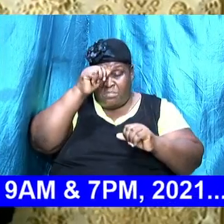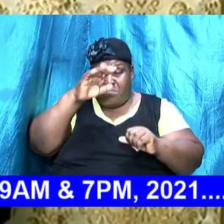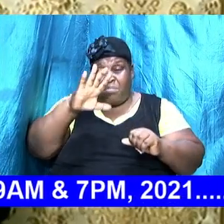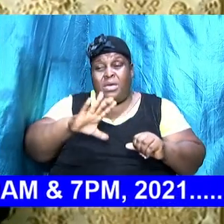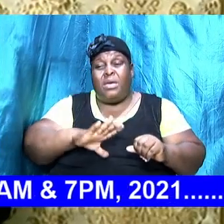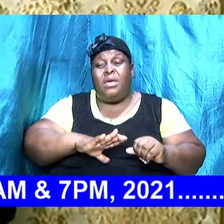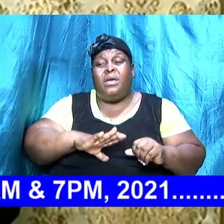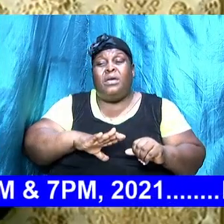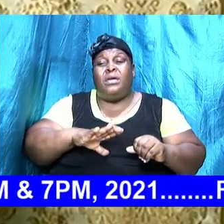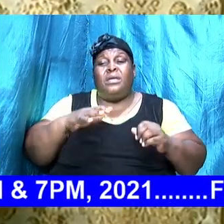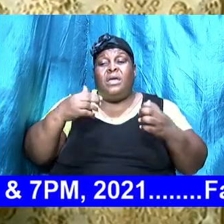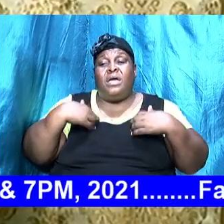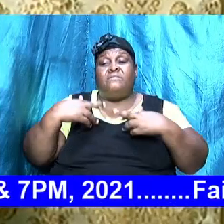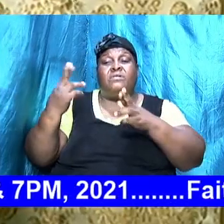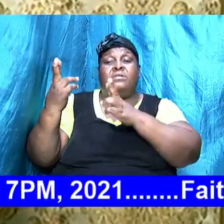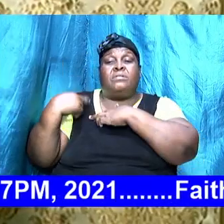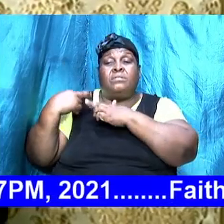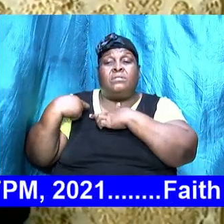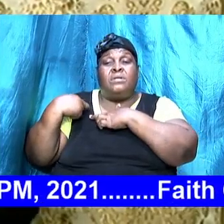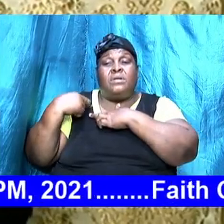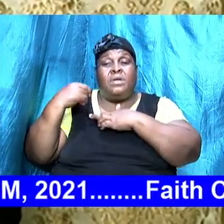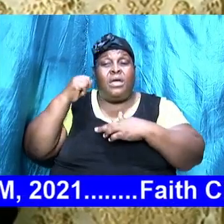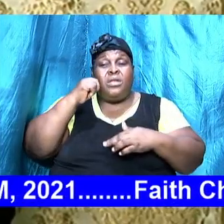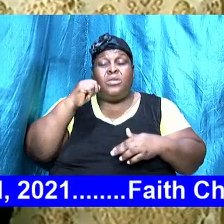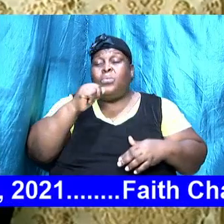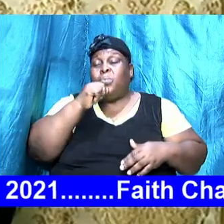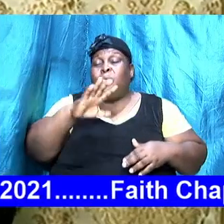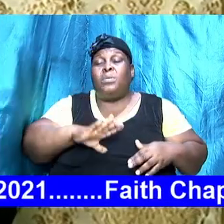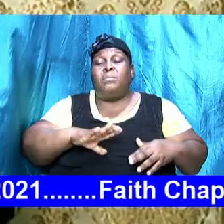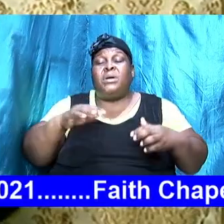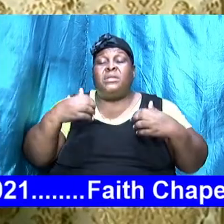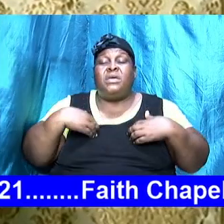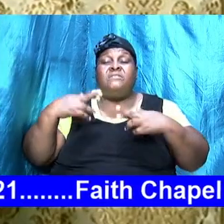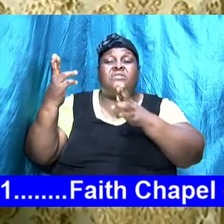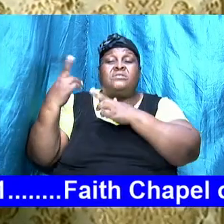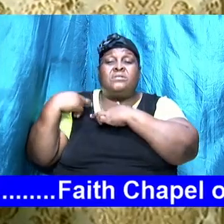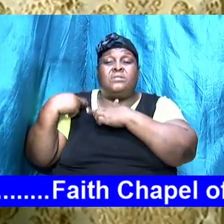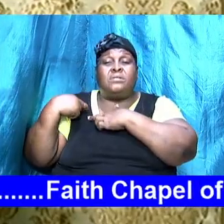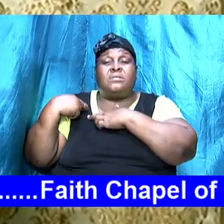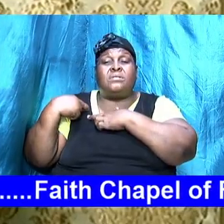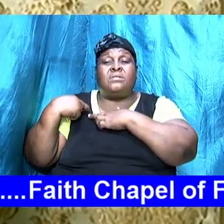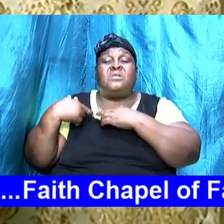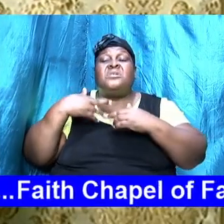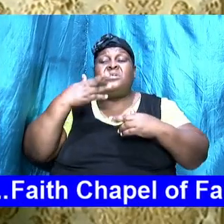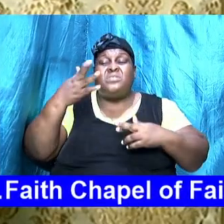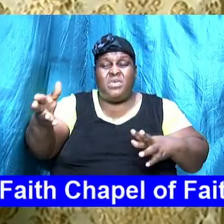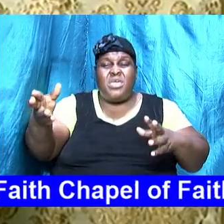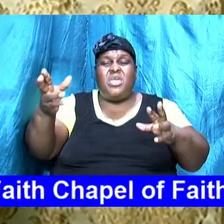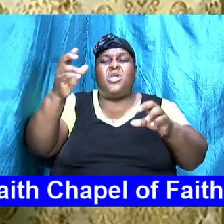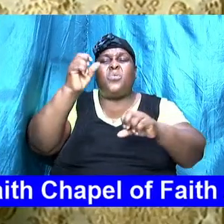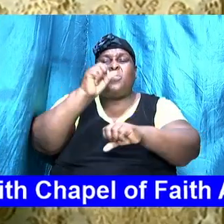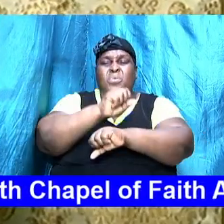a responsibility and the woman have a responsibility. And they work